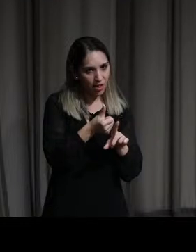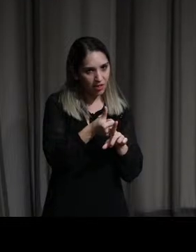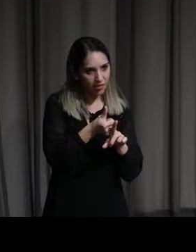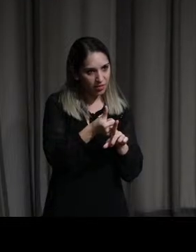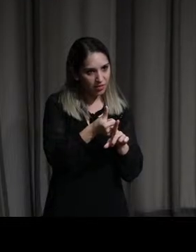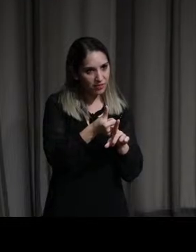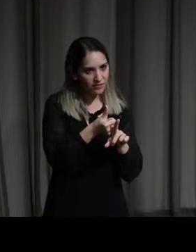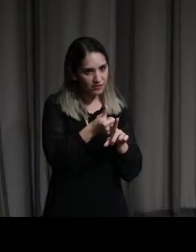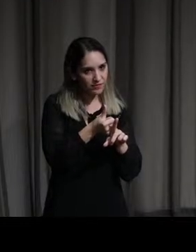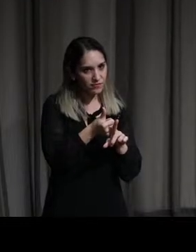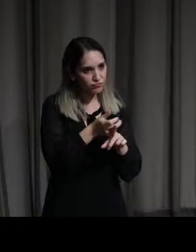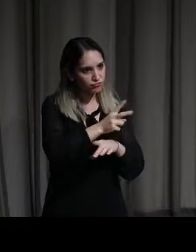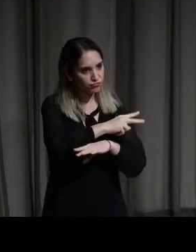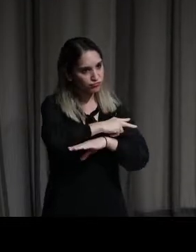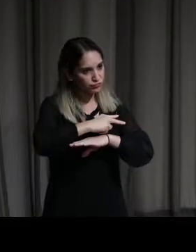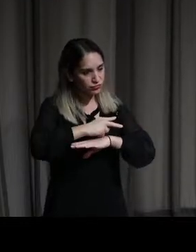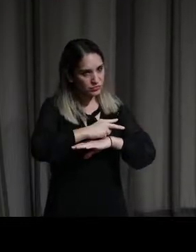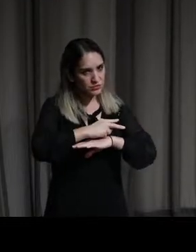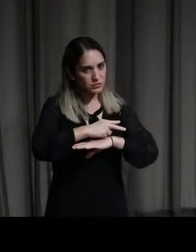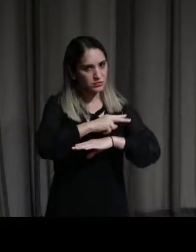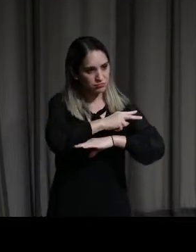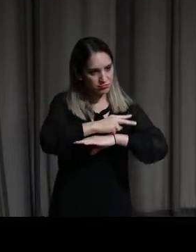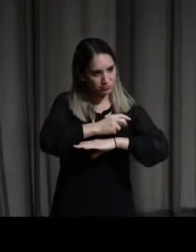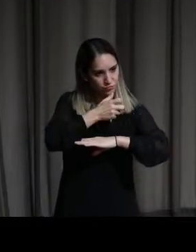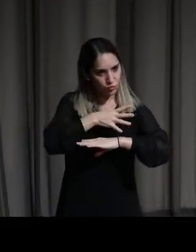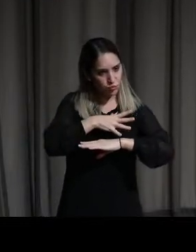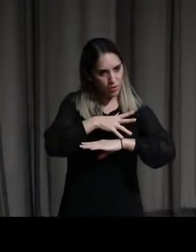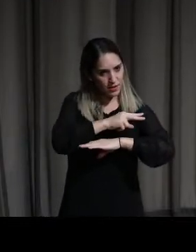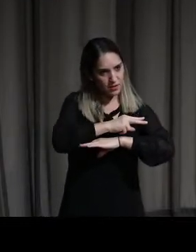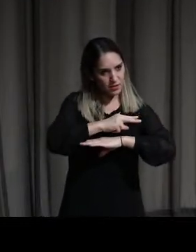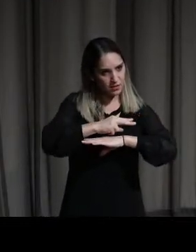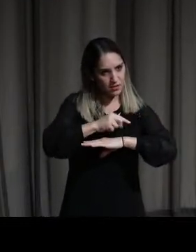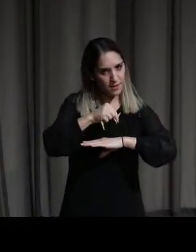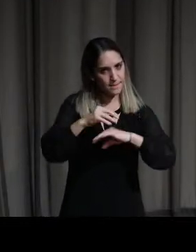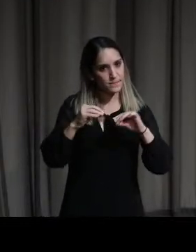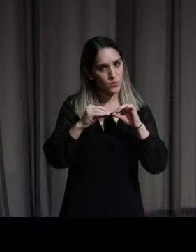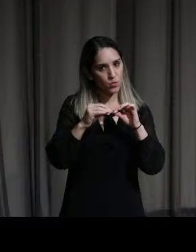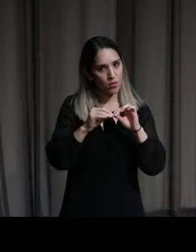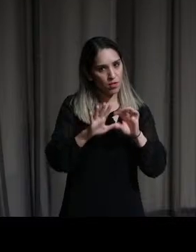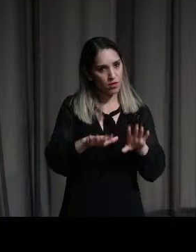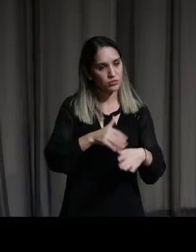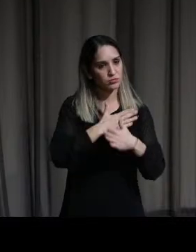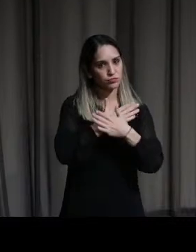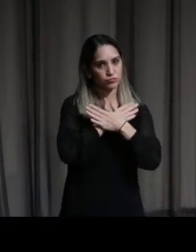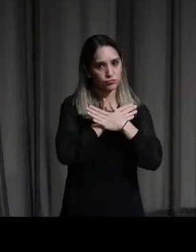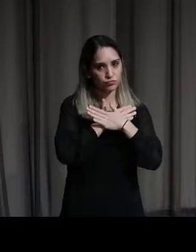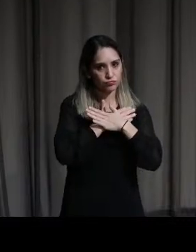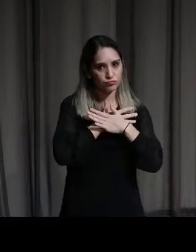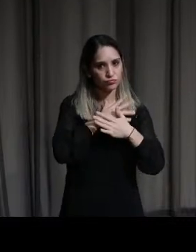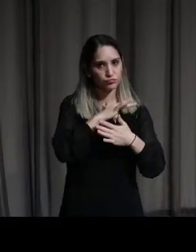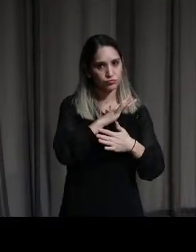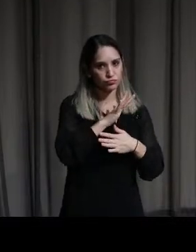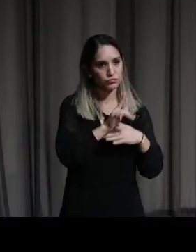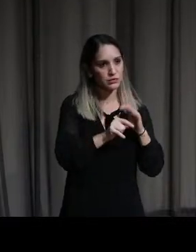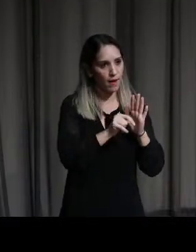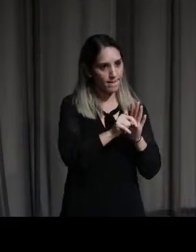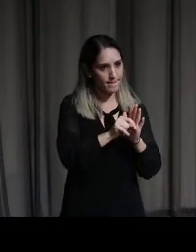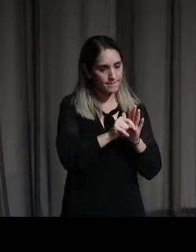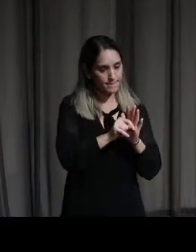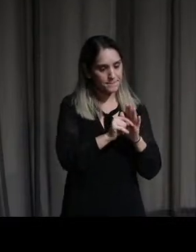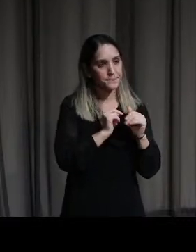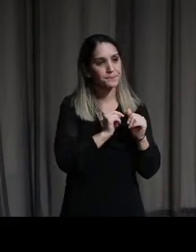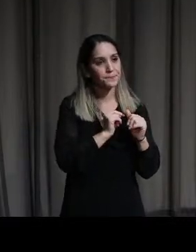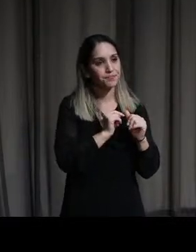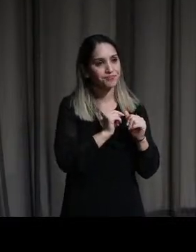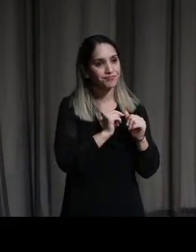horizontally in the foreground there, and she's more emblematic of this serene stage that he gets to at the very end of his life. And then, of